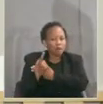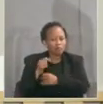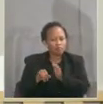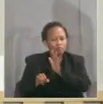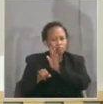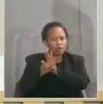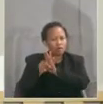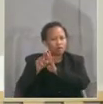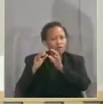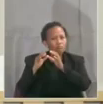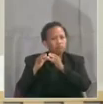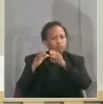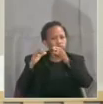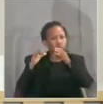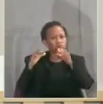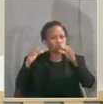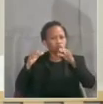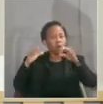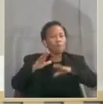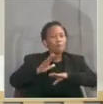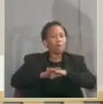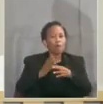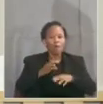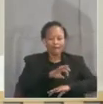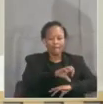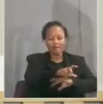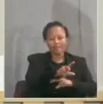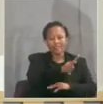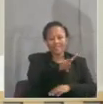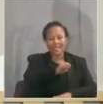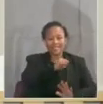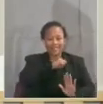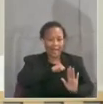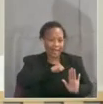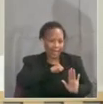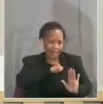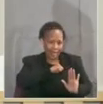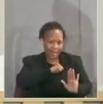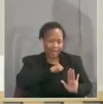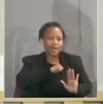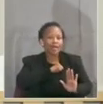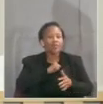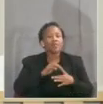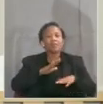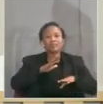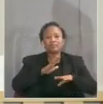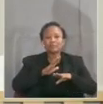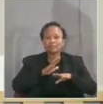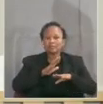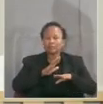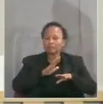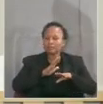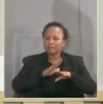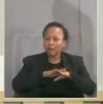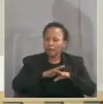increasing in KwaZulu-Natal during the period leading up to